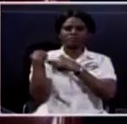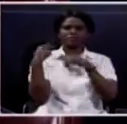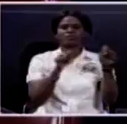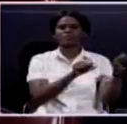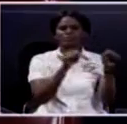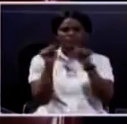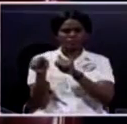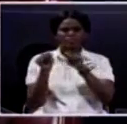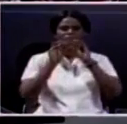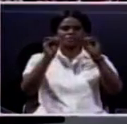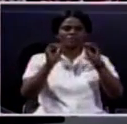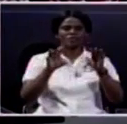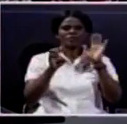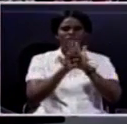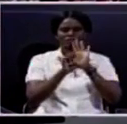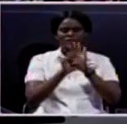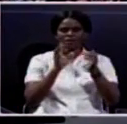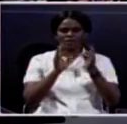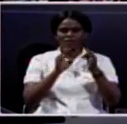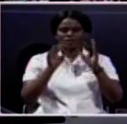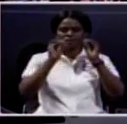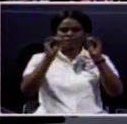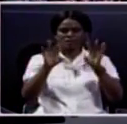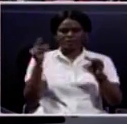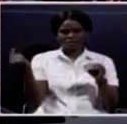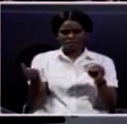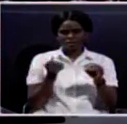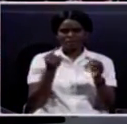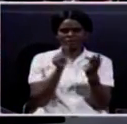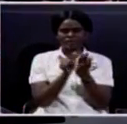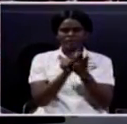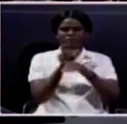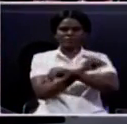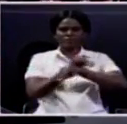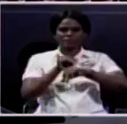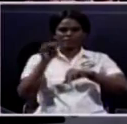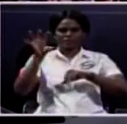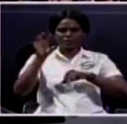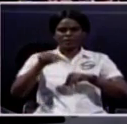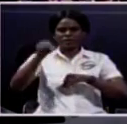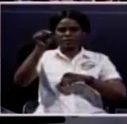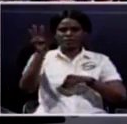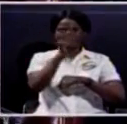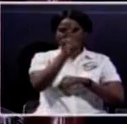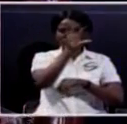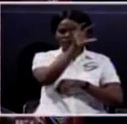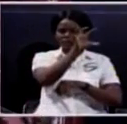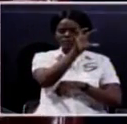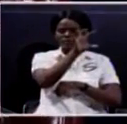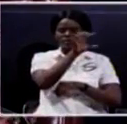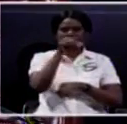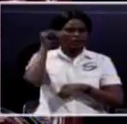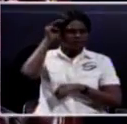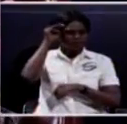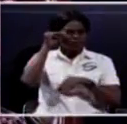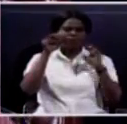the teachers. For example, if a teacher would like to come to Lusaka from Buchinga province, from Northwestern province, the Ministry